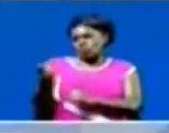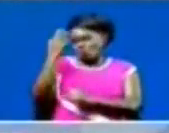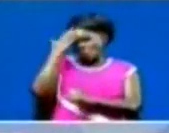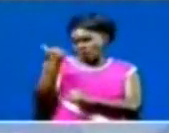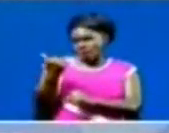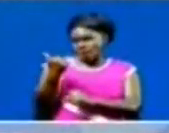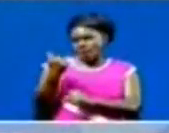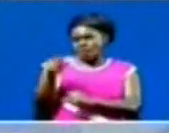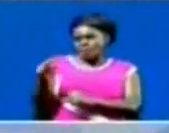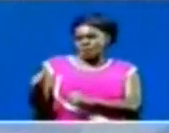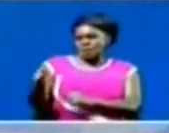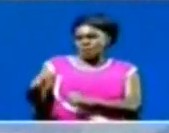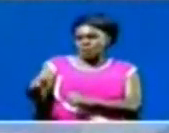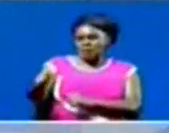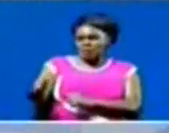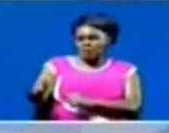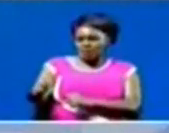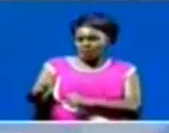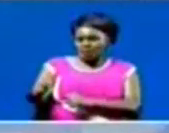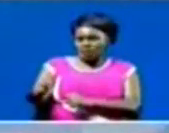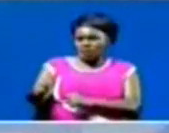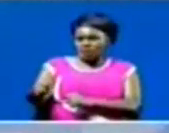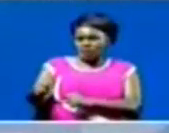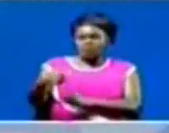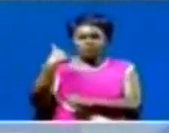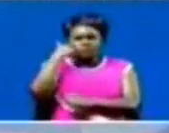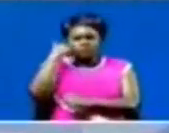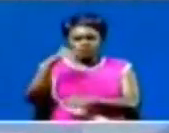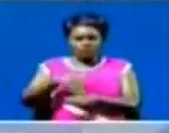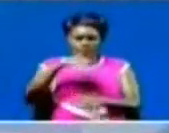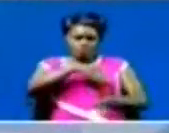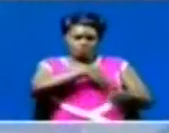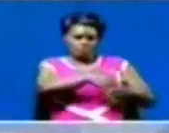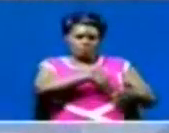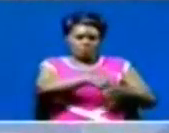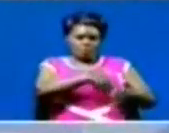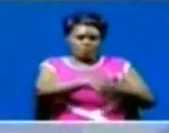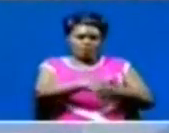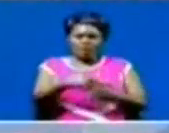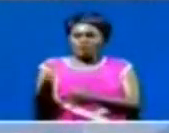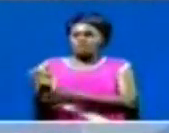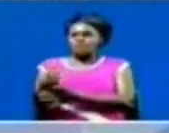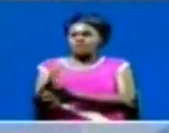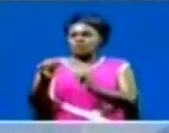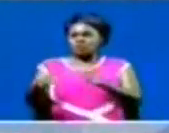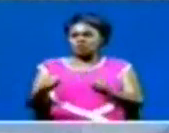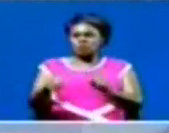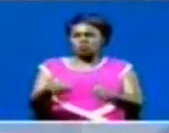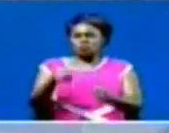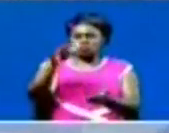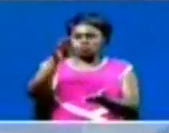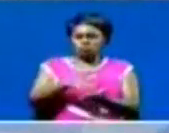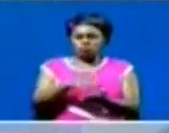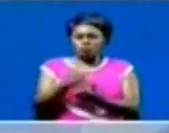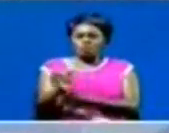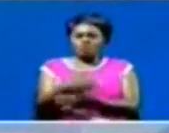of a fast-spreading tilapia lake virus, a disease that affects the liver of the fish and one that can greatly reduce a